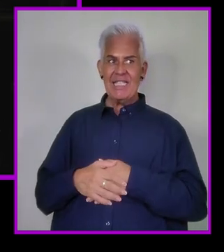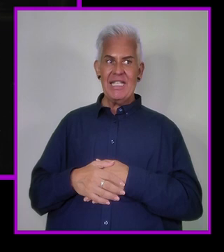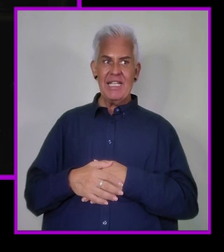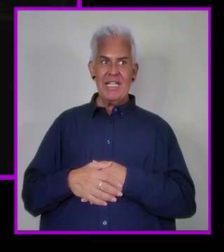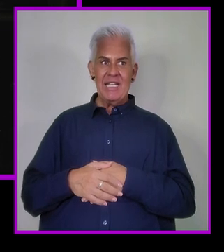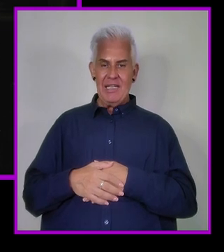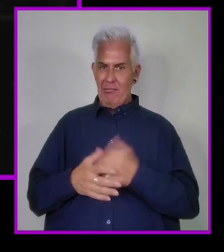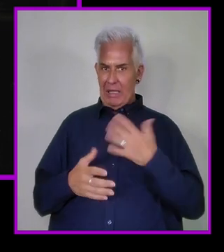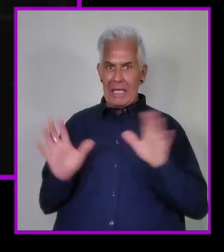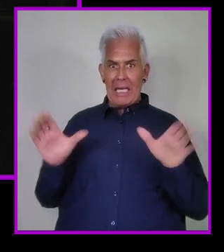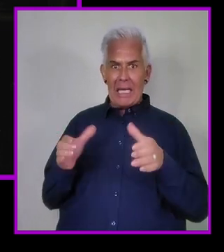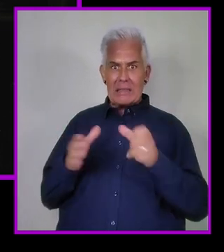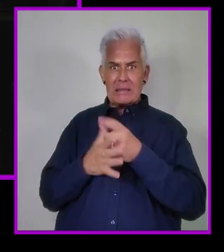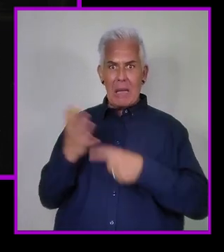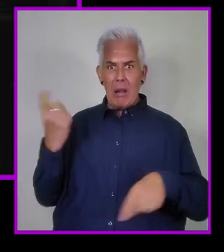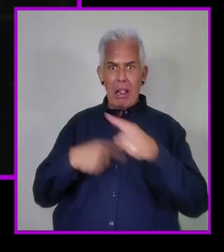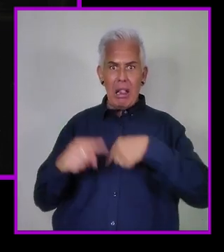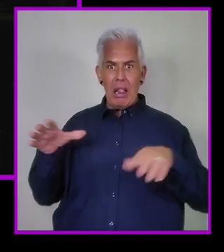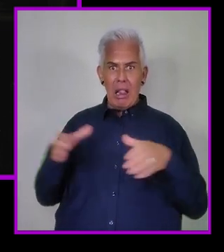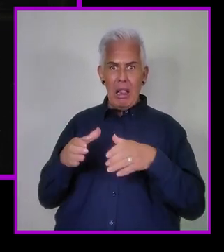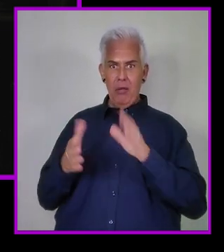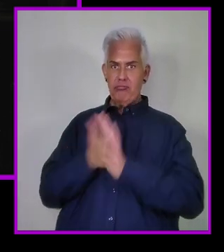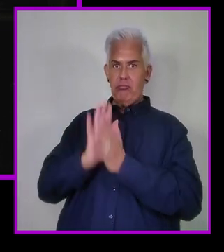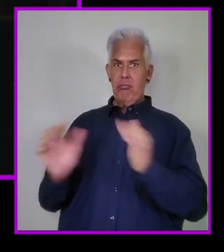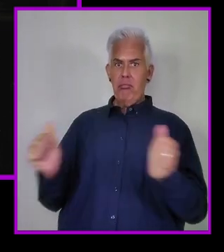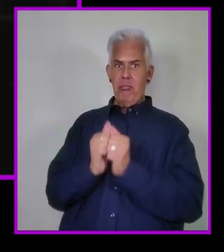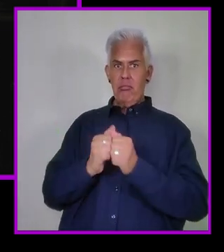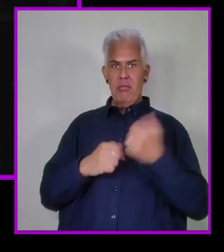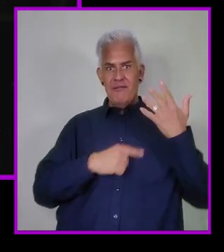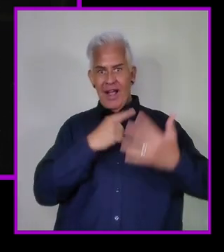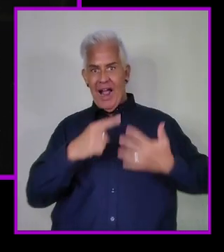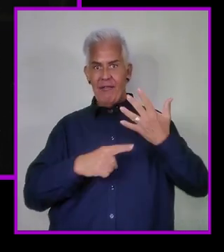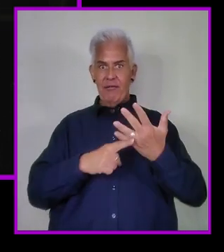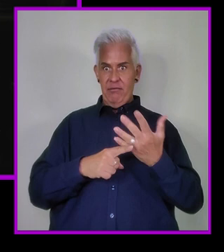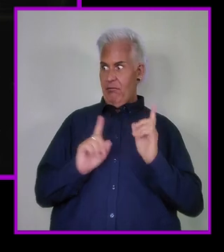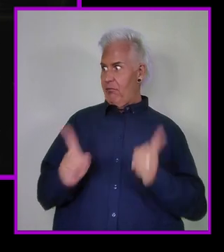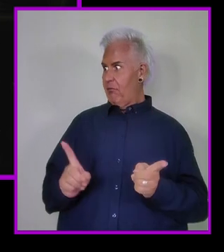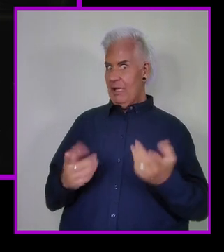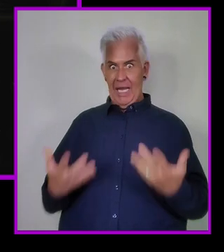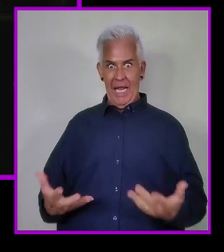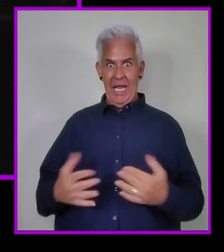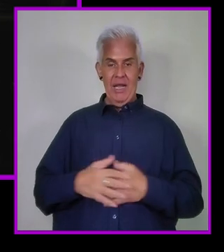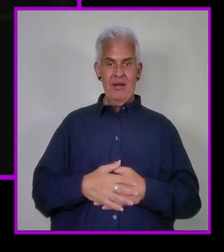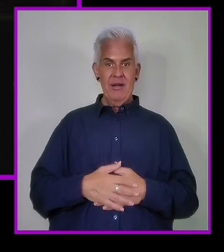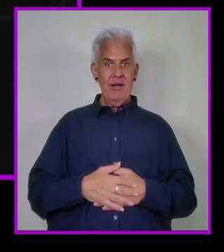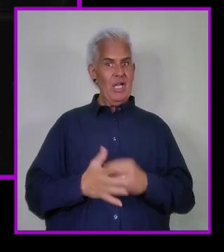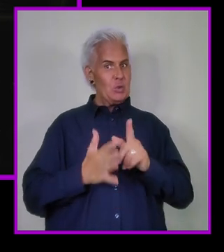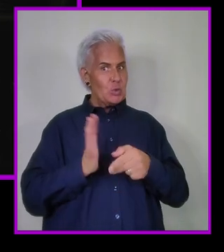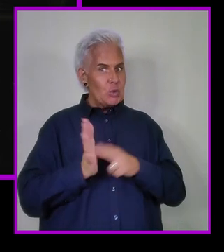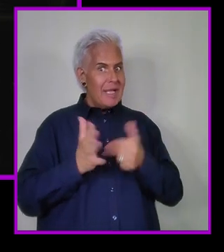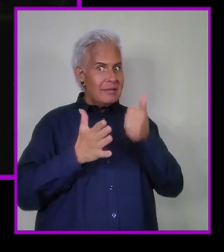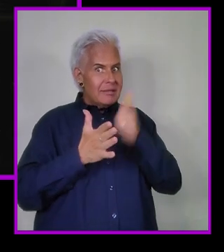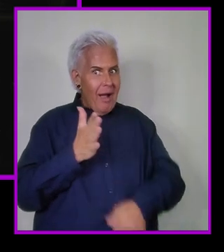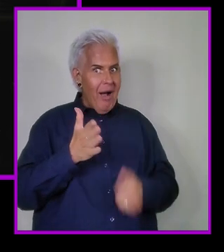of disabled people together? She was like, yes, let's do that. Yeah, and 5 years later, here we are sitting here. And she opened up a door.